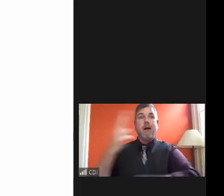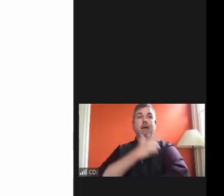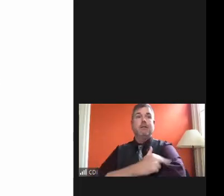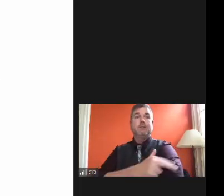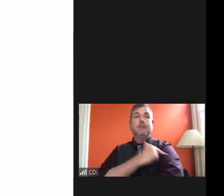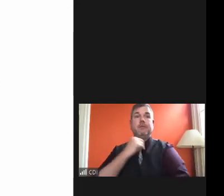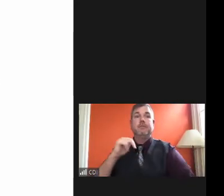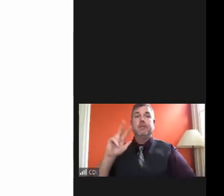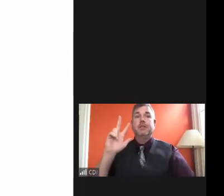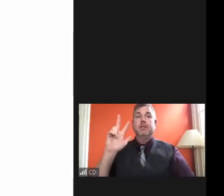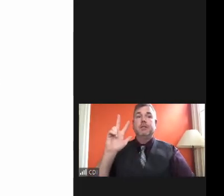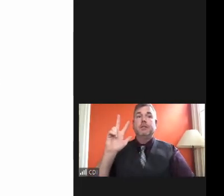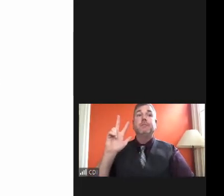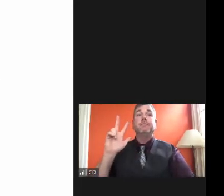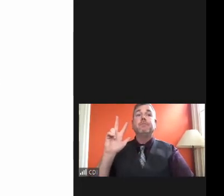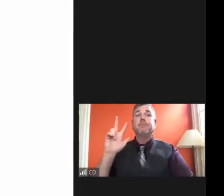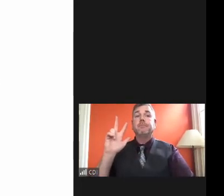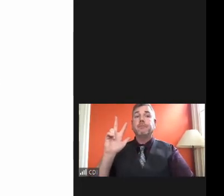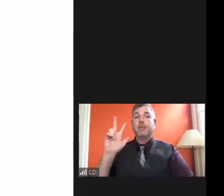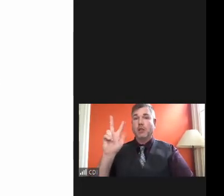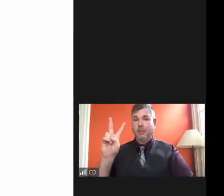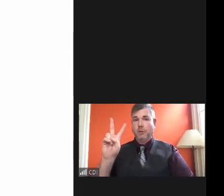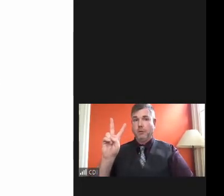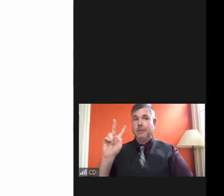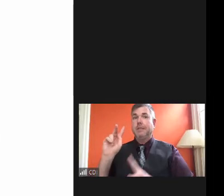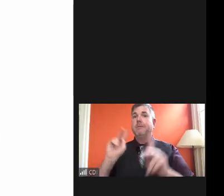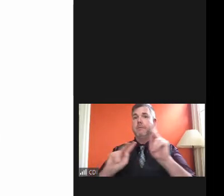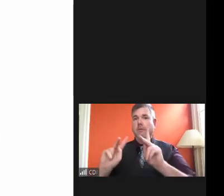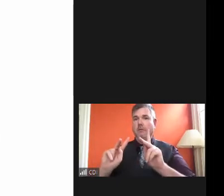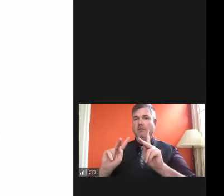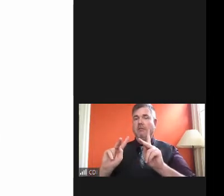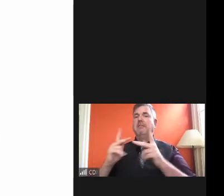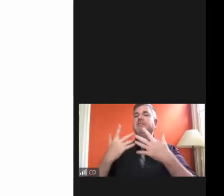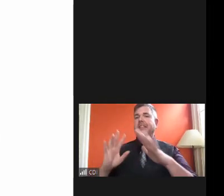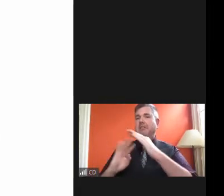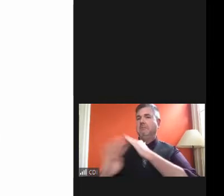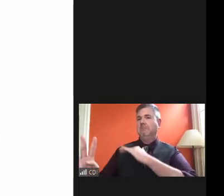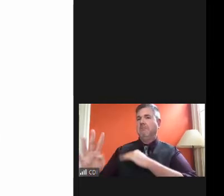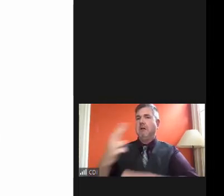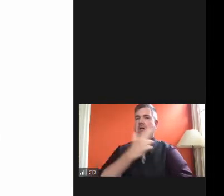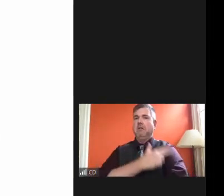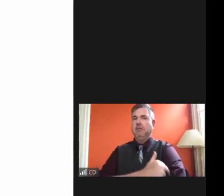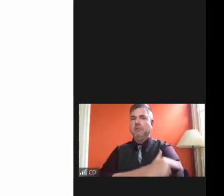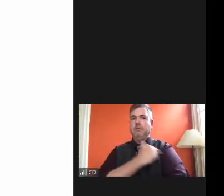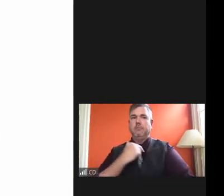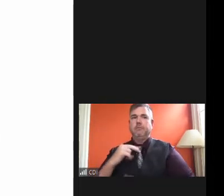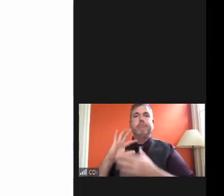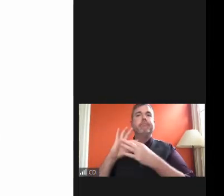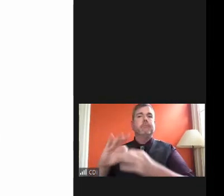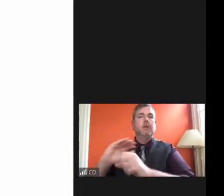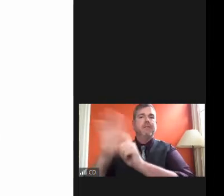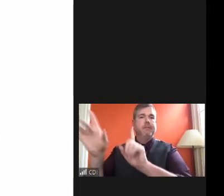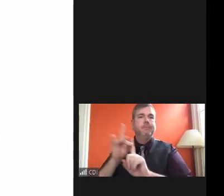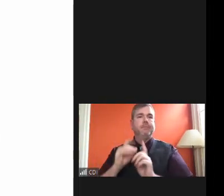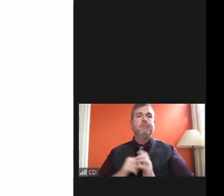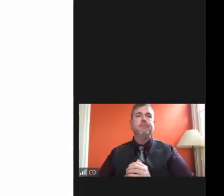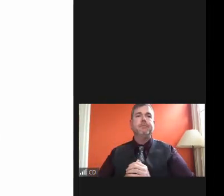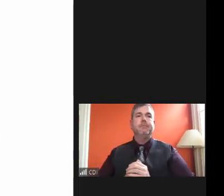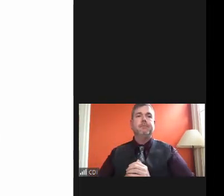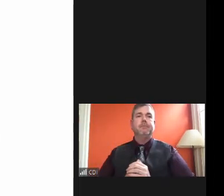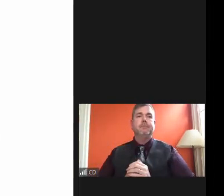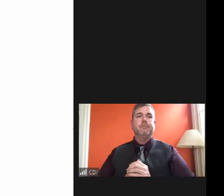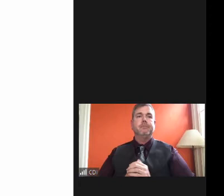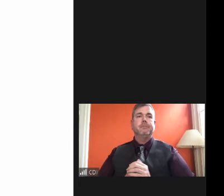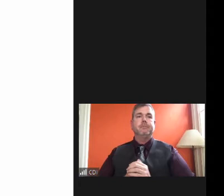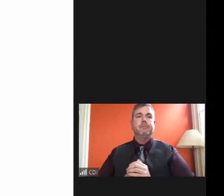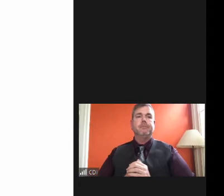day. And 8 are in ICU. This is importantly influenced by a